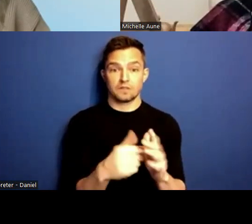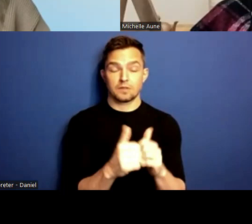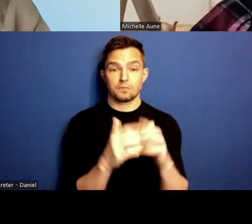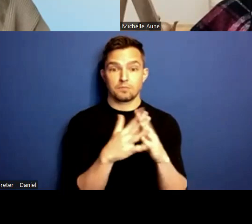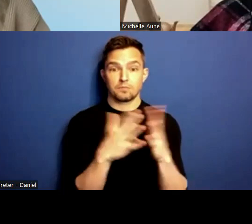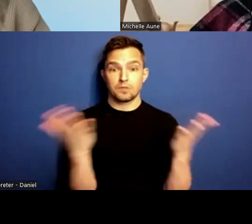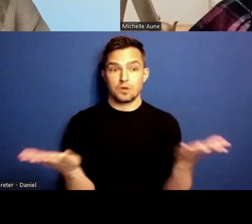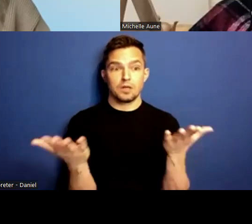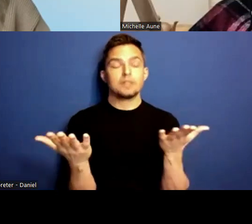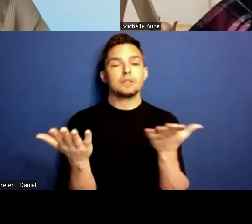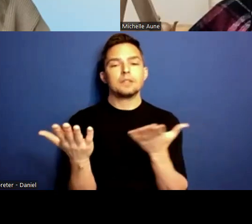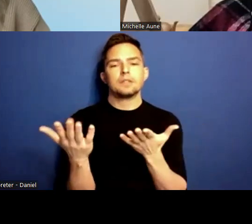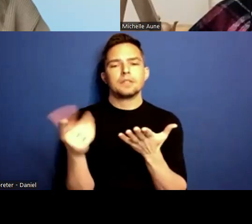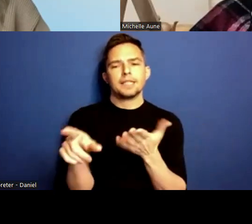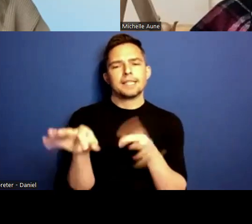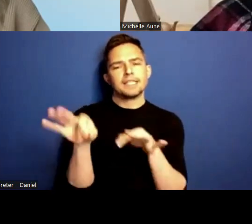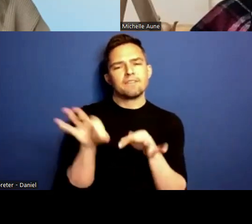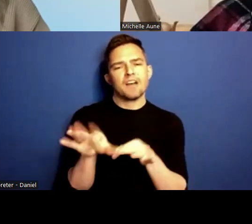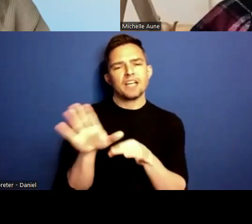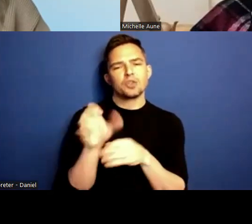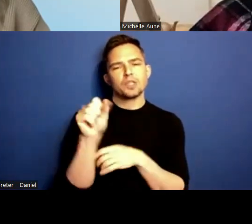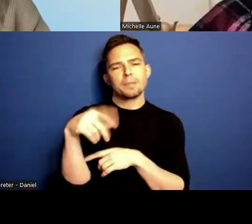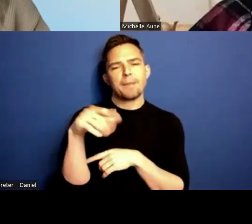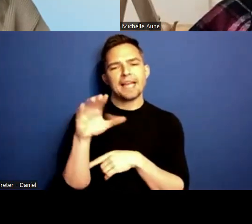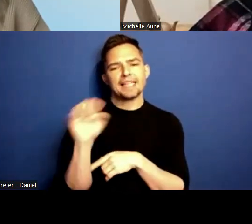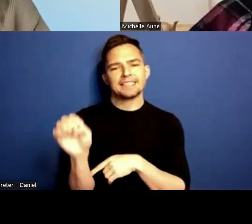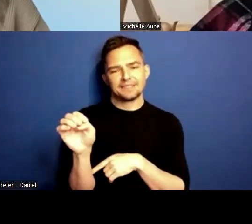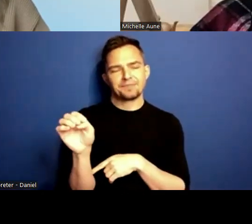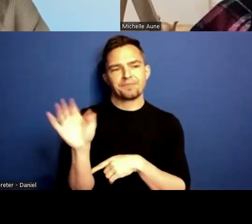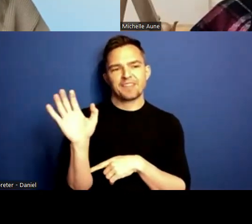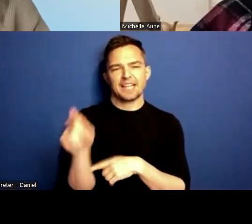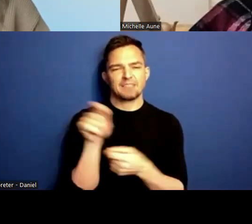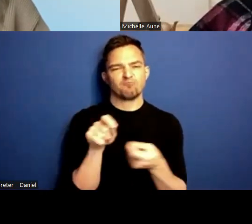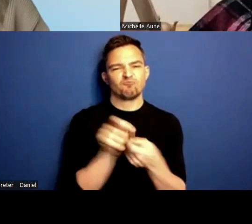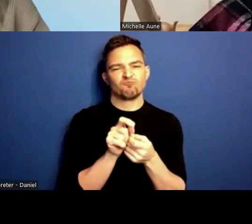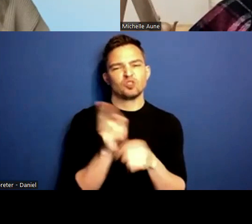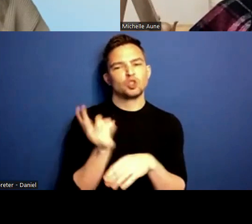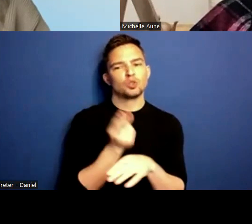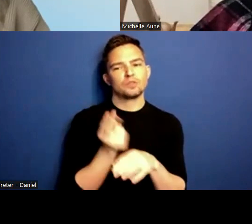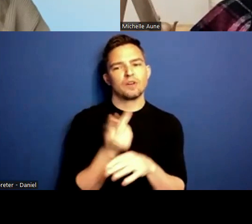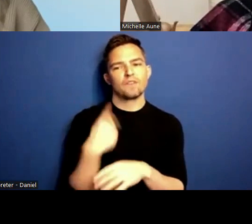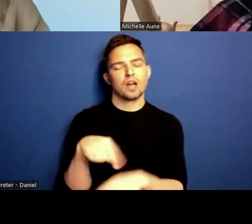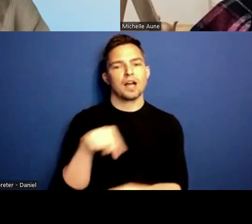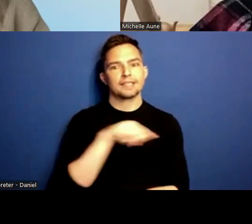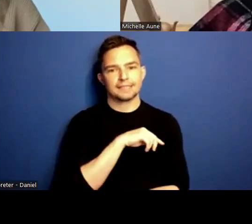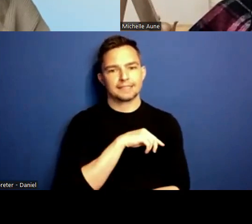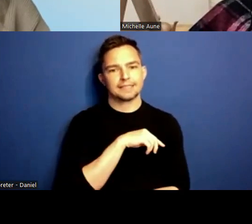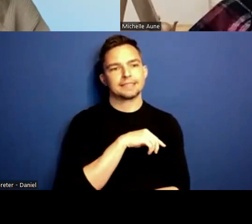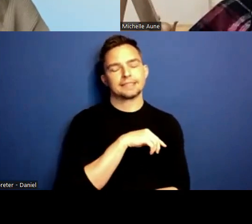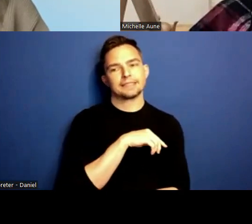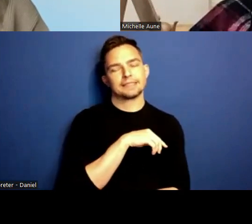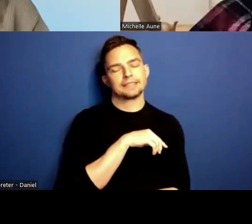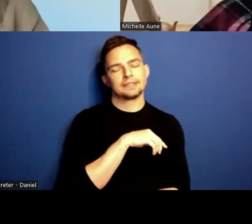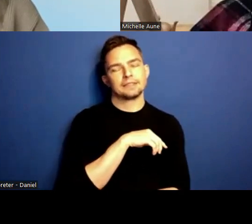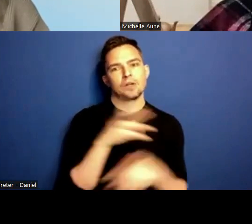Is one, kind of defining your space. That's been particularly useful for us as we really